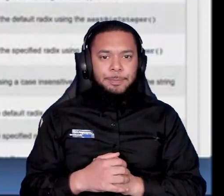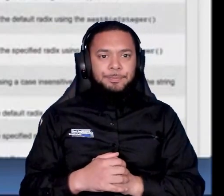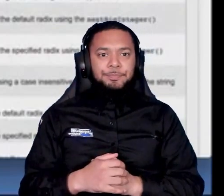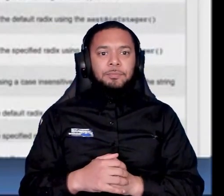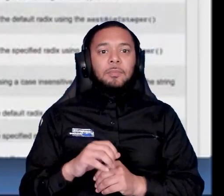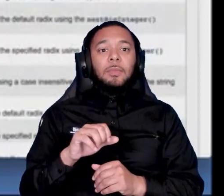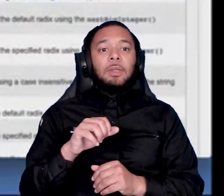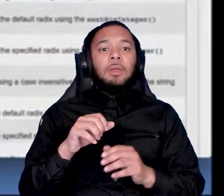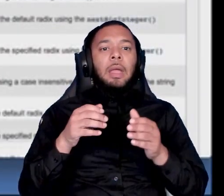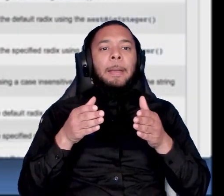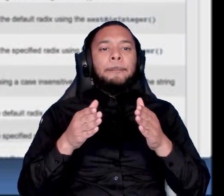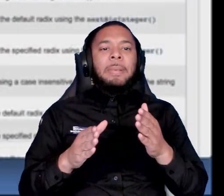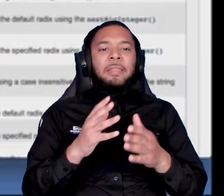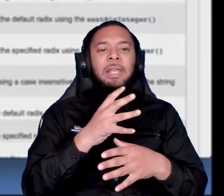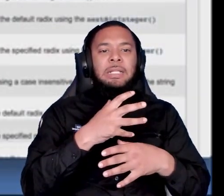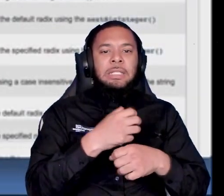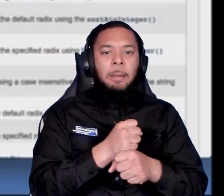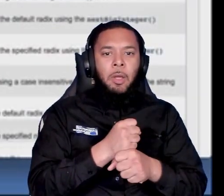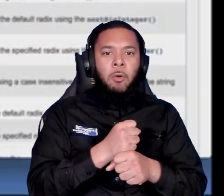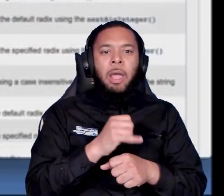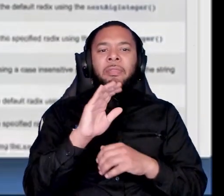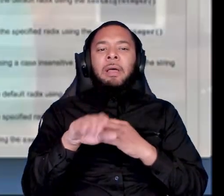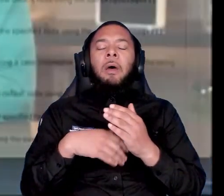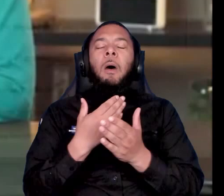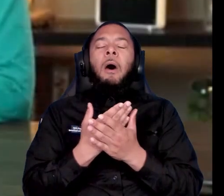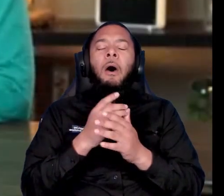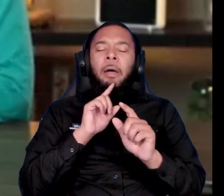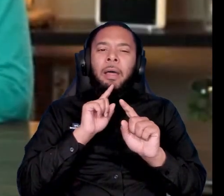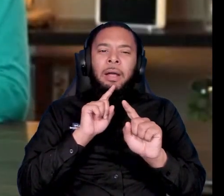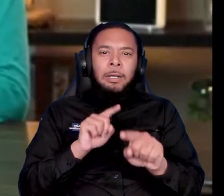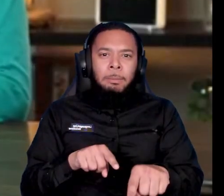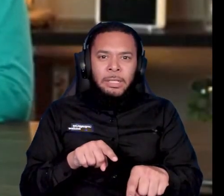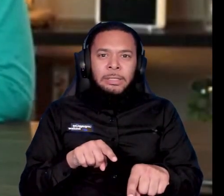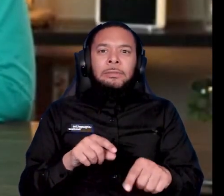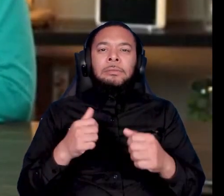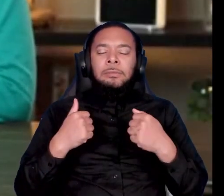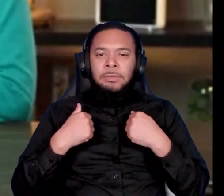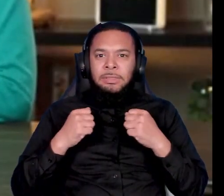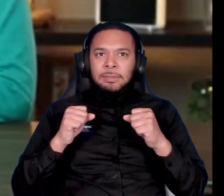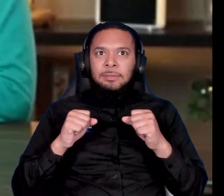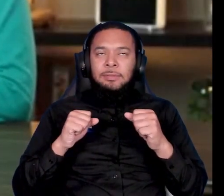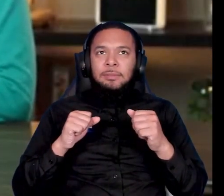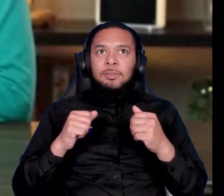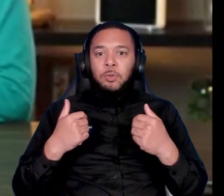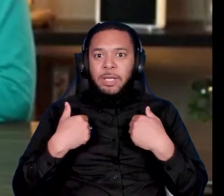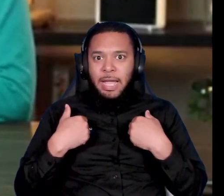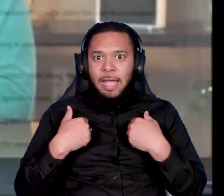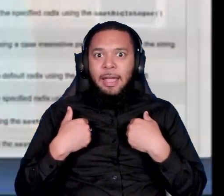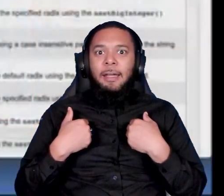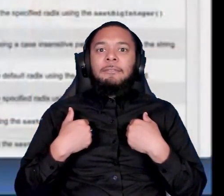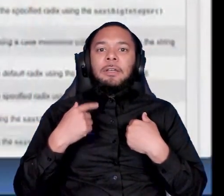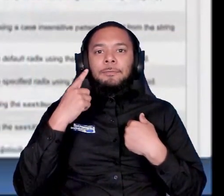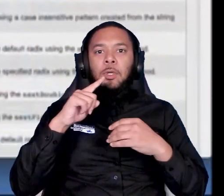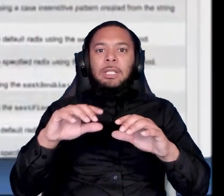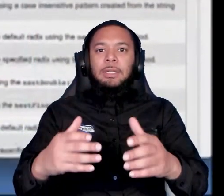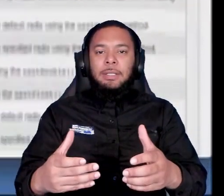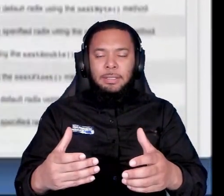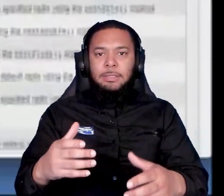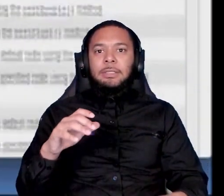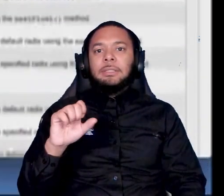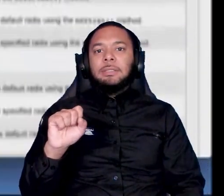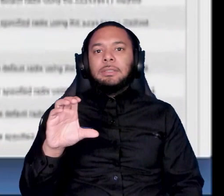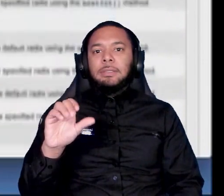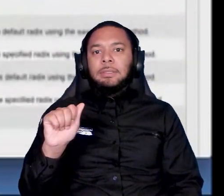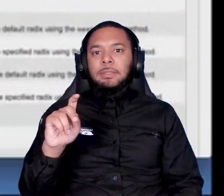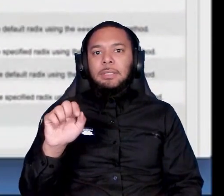summary means these are all the commands that we can use with a scanner variable. We'll use the word variable for now. So